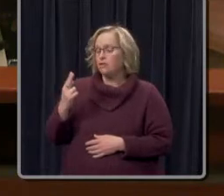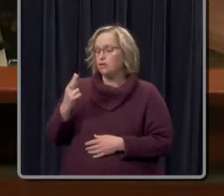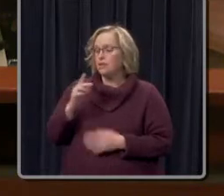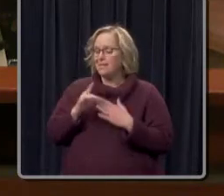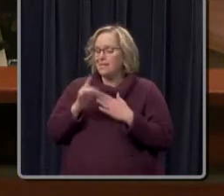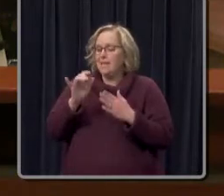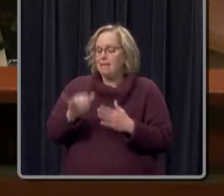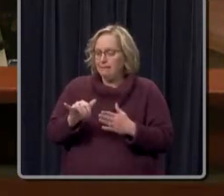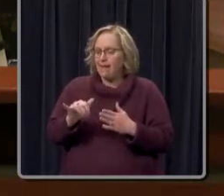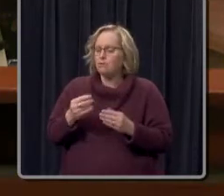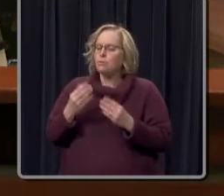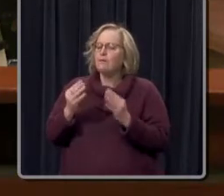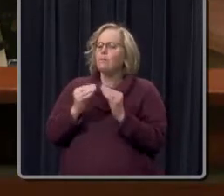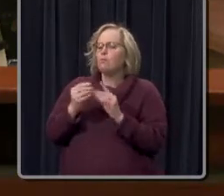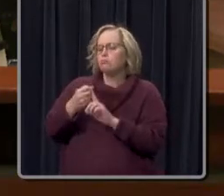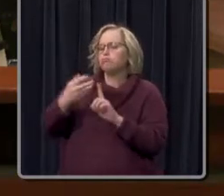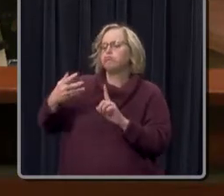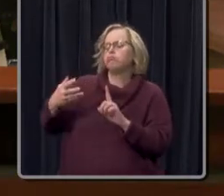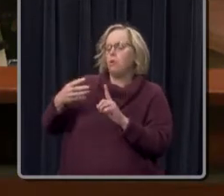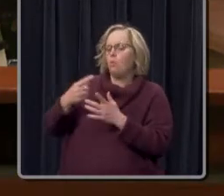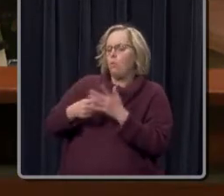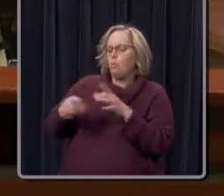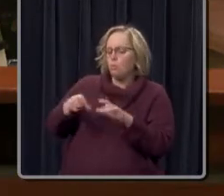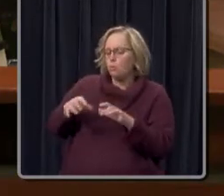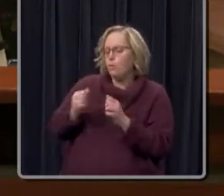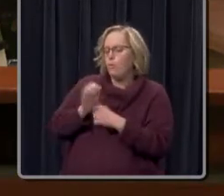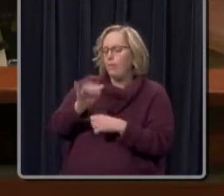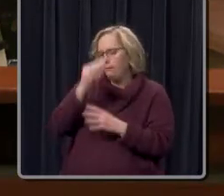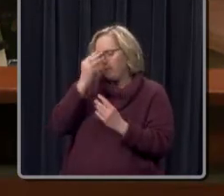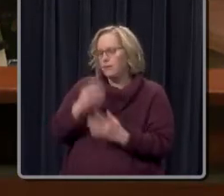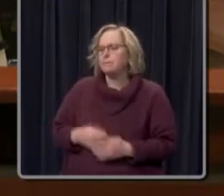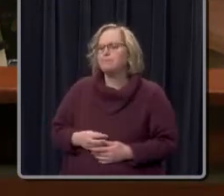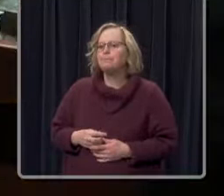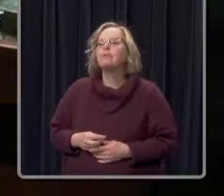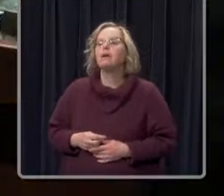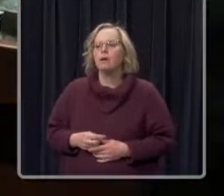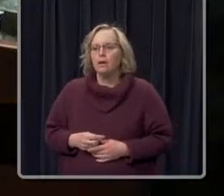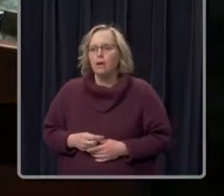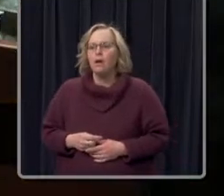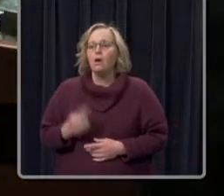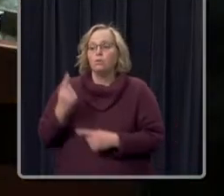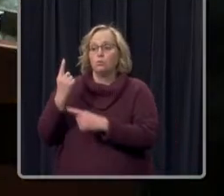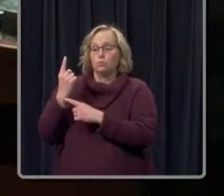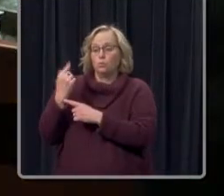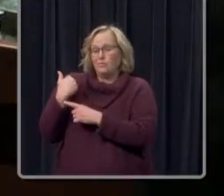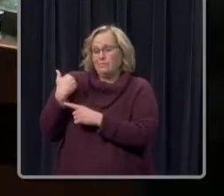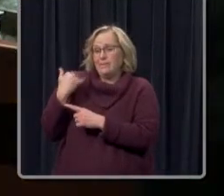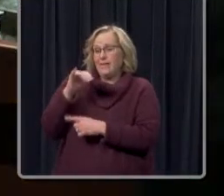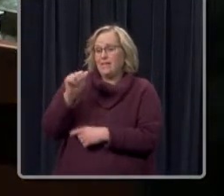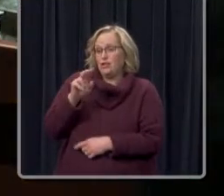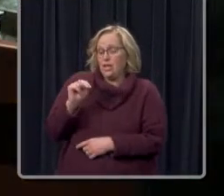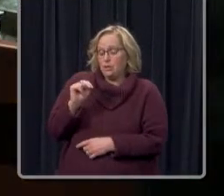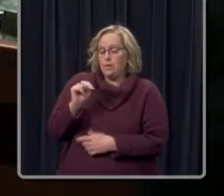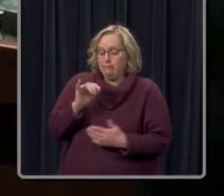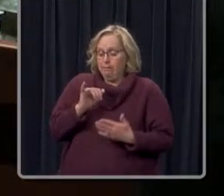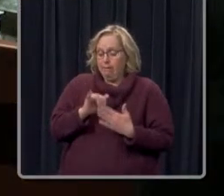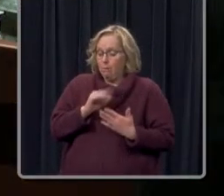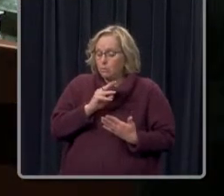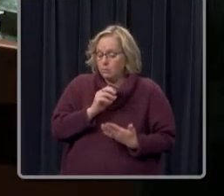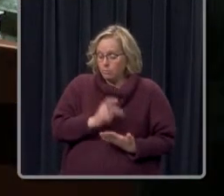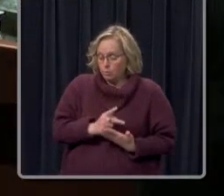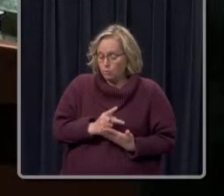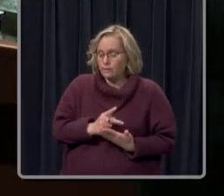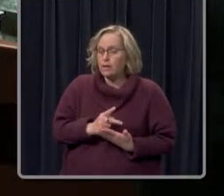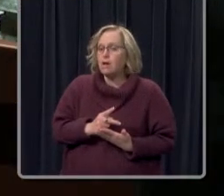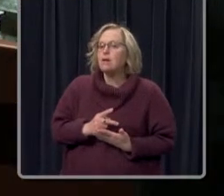are, what we're currently doing with it, and that kind of thing. So we, last January, as that was approved, we spent the